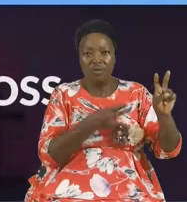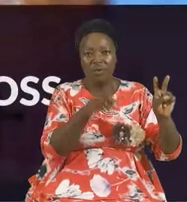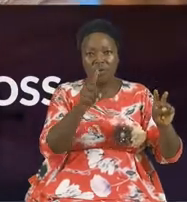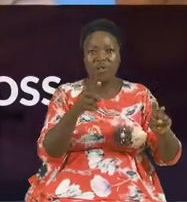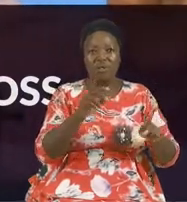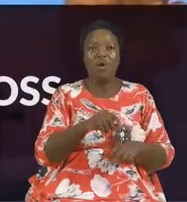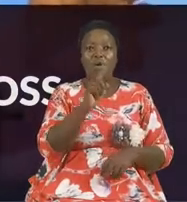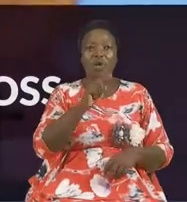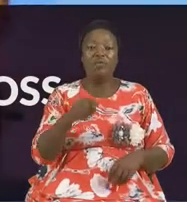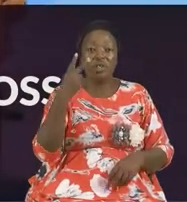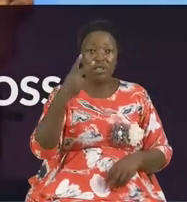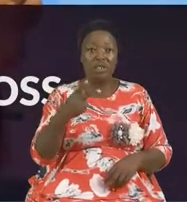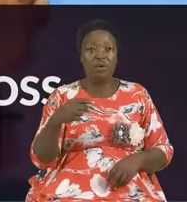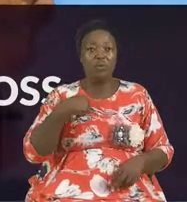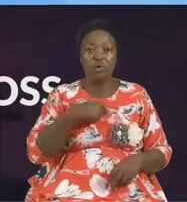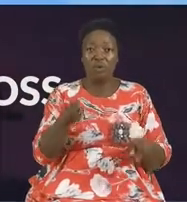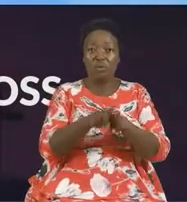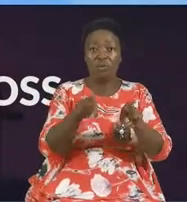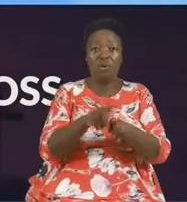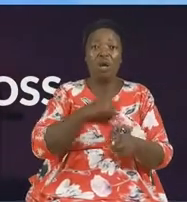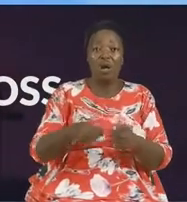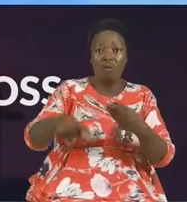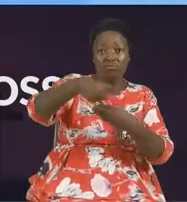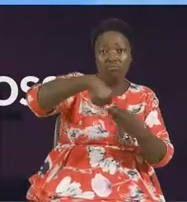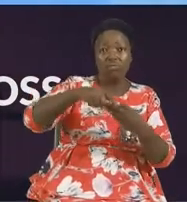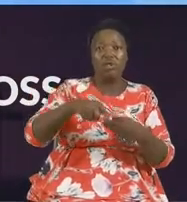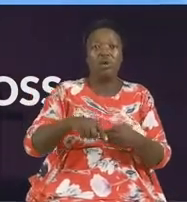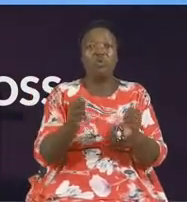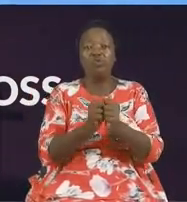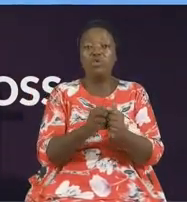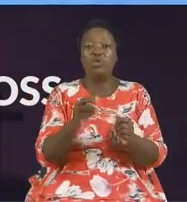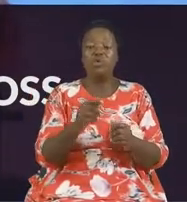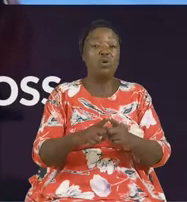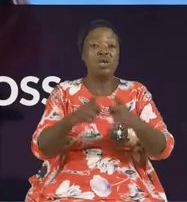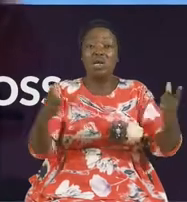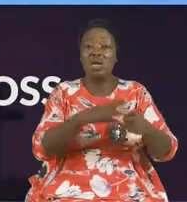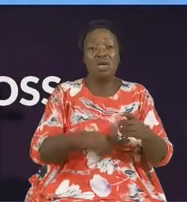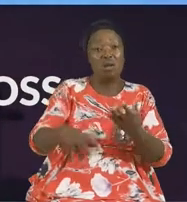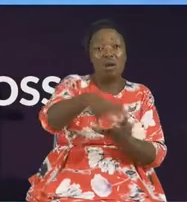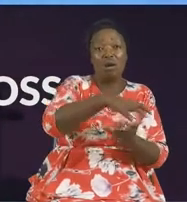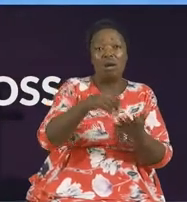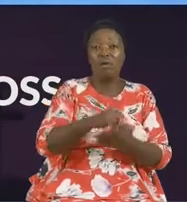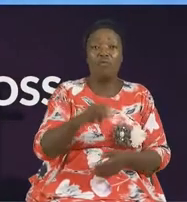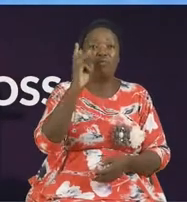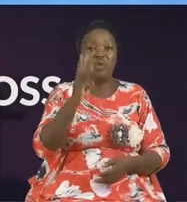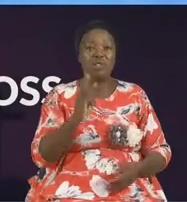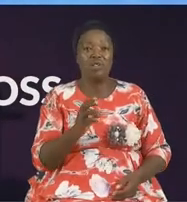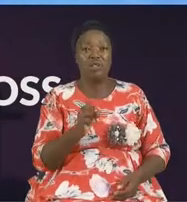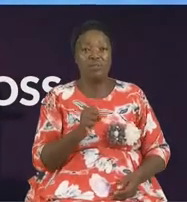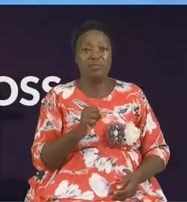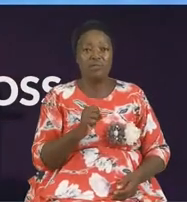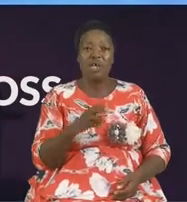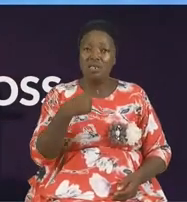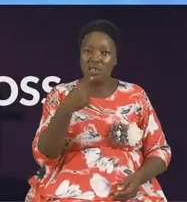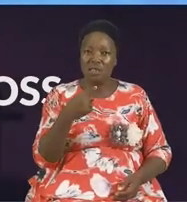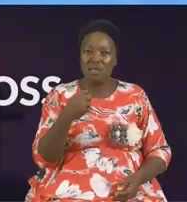says, wherefore, seeing we also are compassed about with so great a